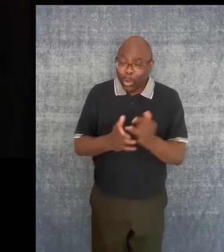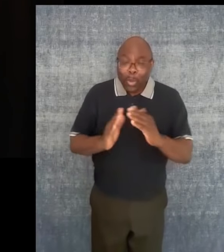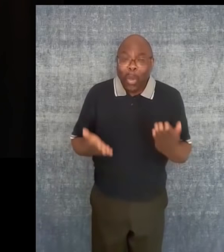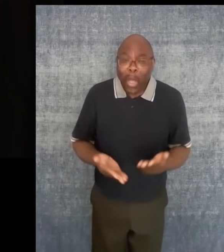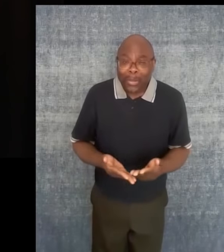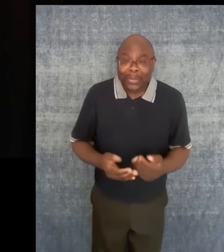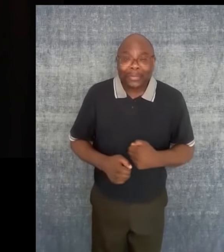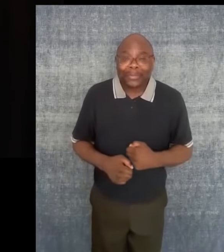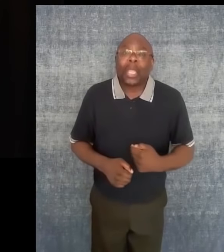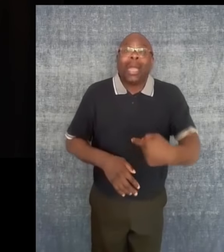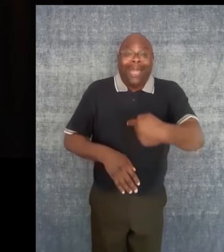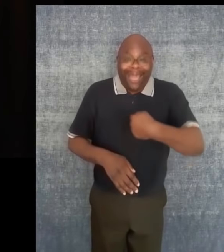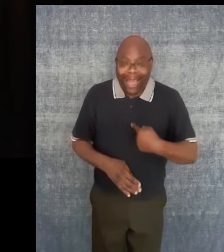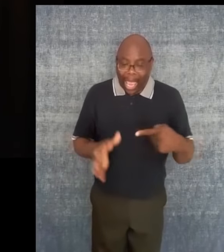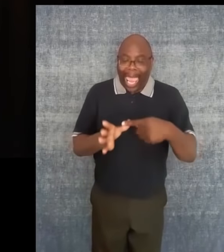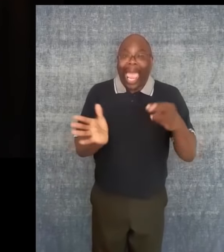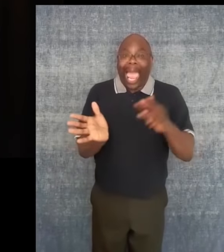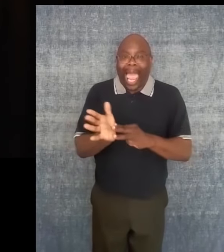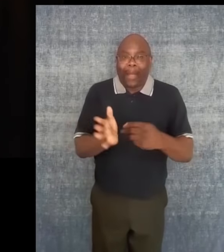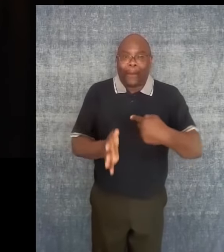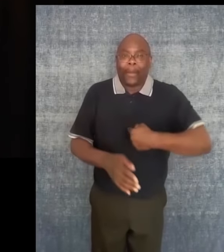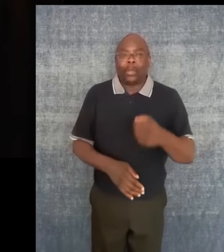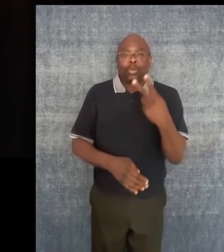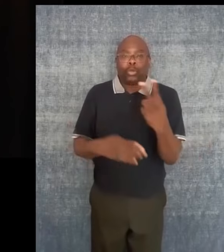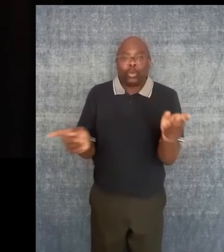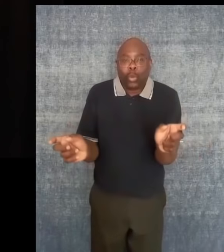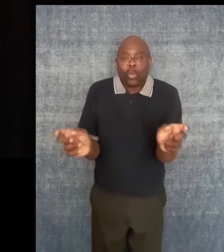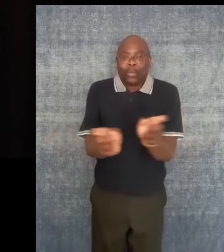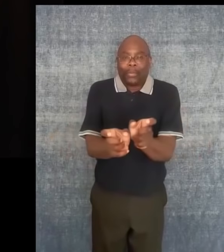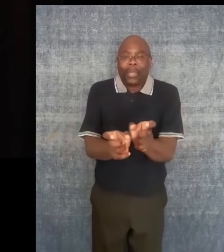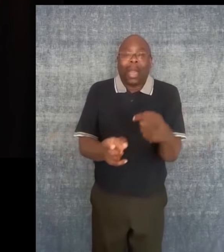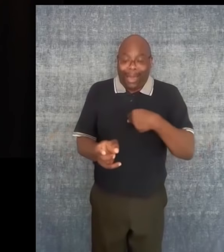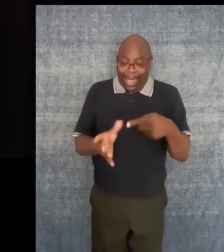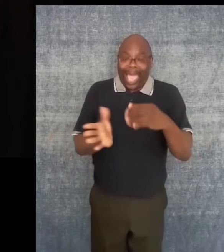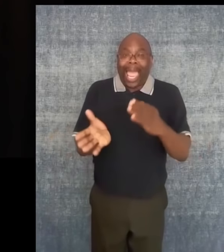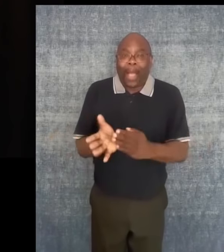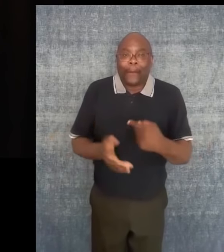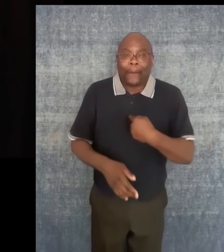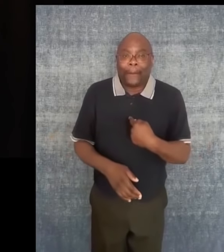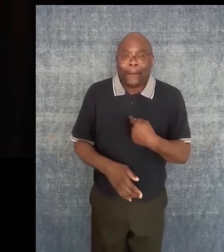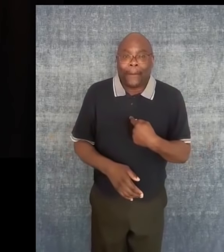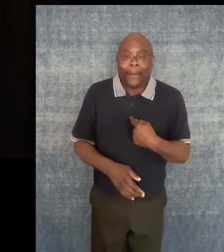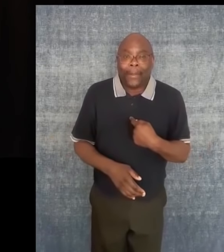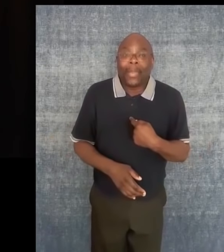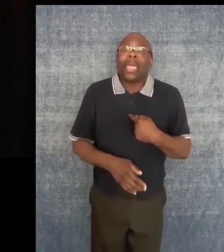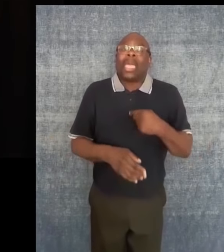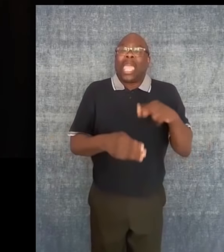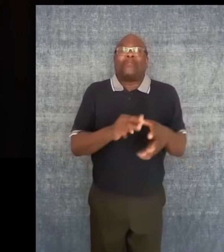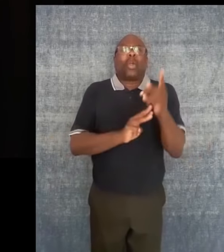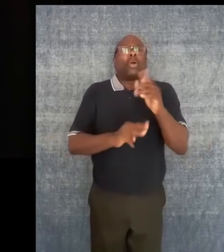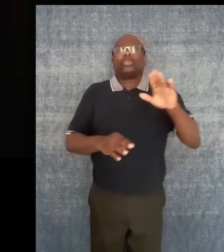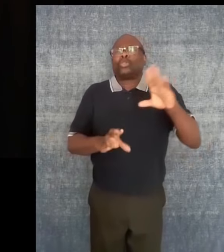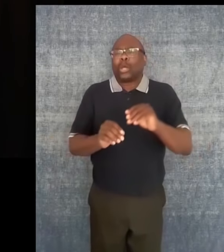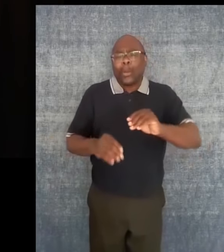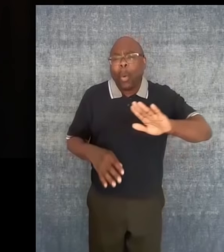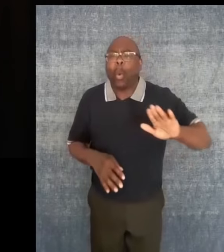world? I am. Just those two words. I am what's wrong with the world. If God was going to stop all the